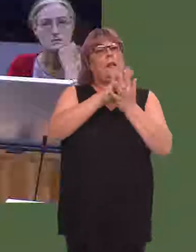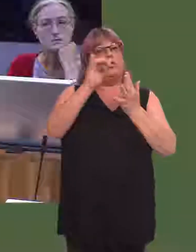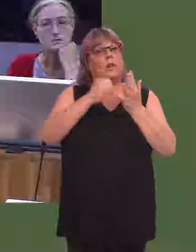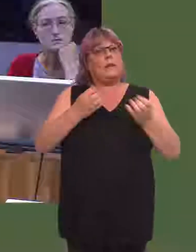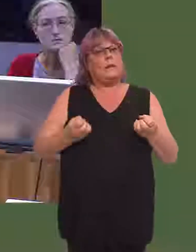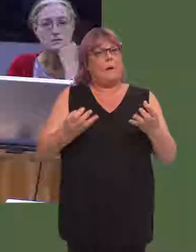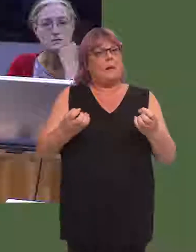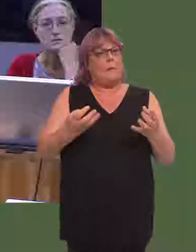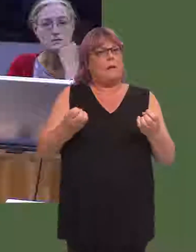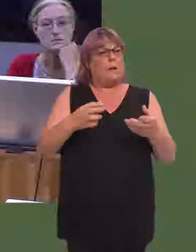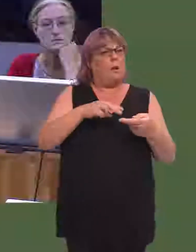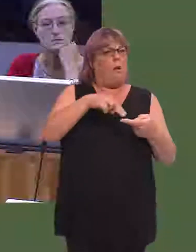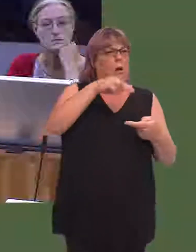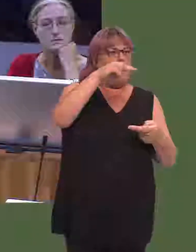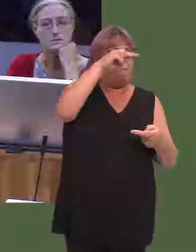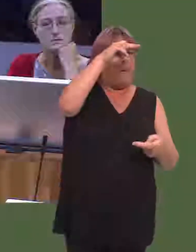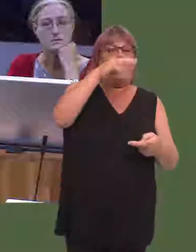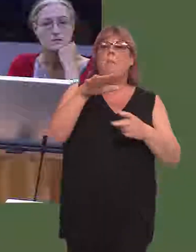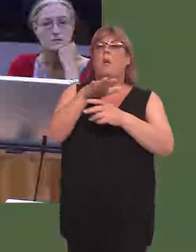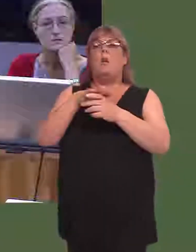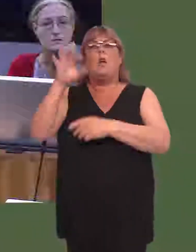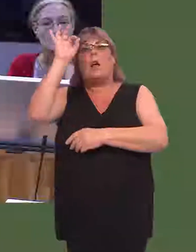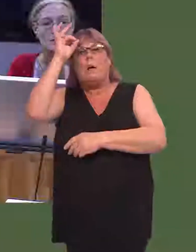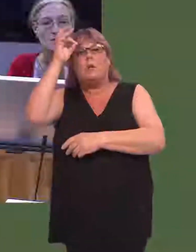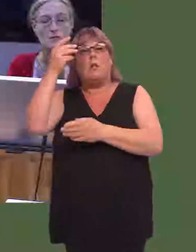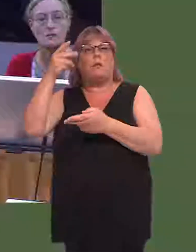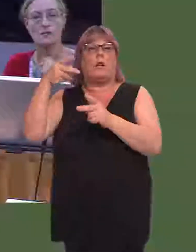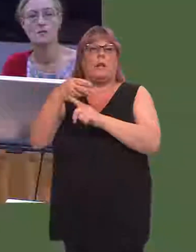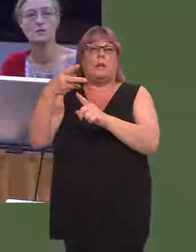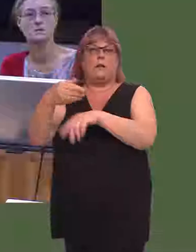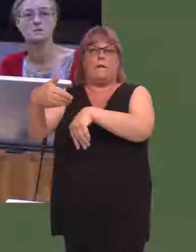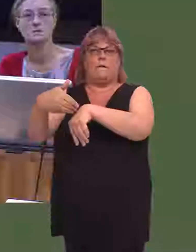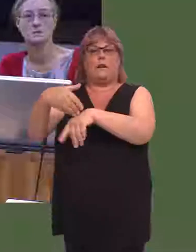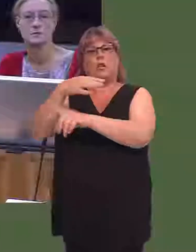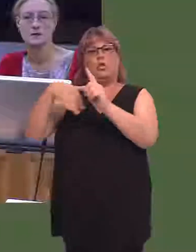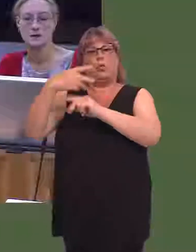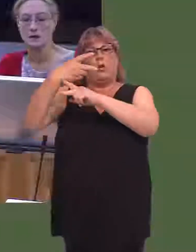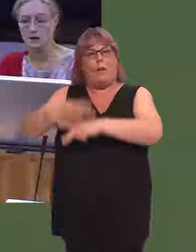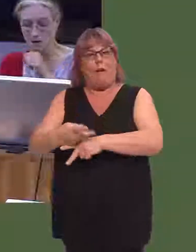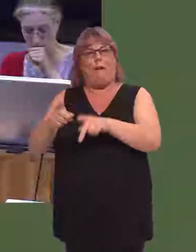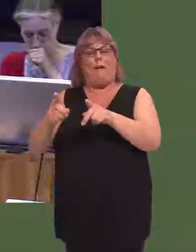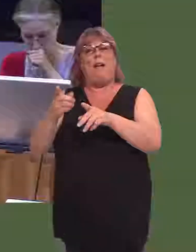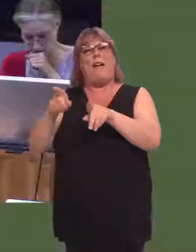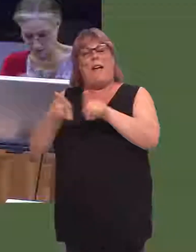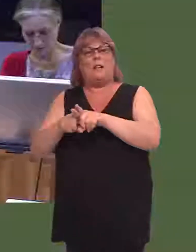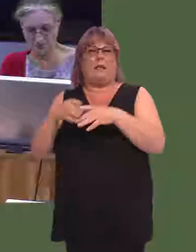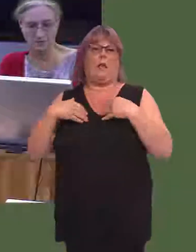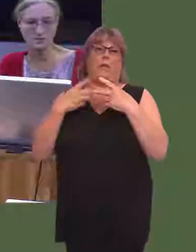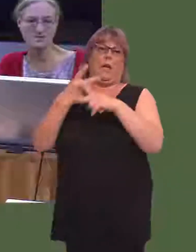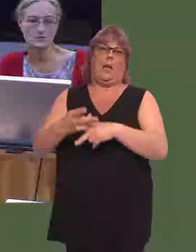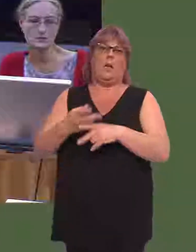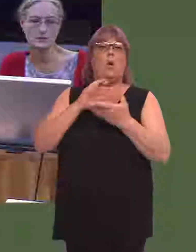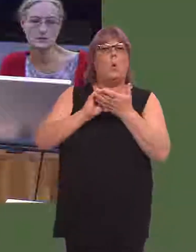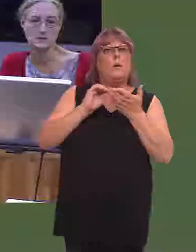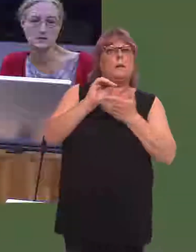While NHS spending has continued to rise, local authority cuts are impacting upon social care, which in turn impacts upon